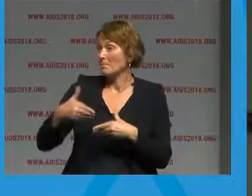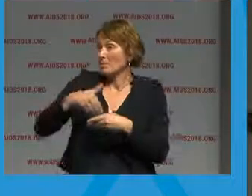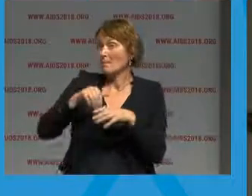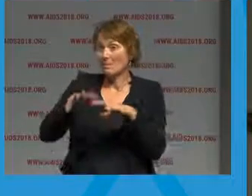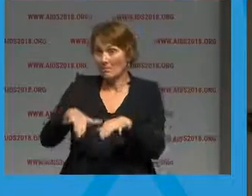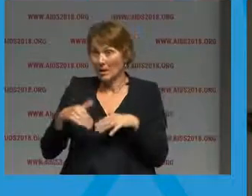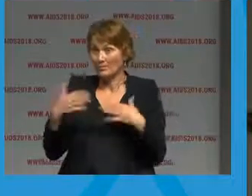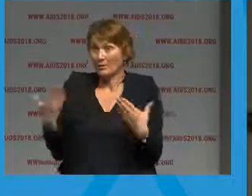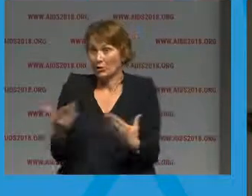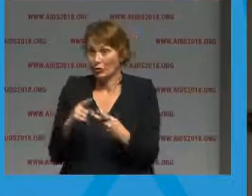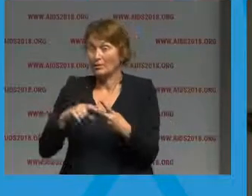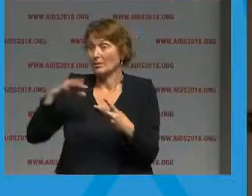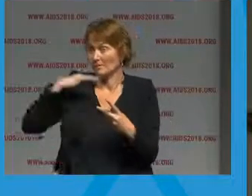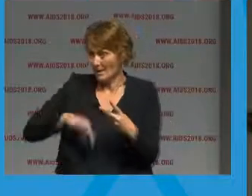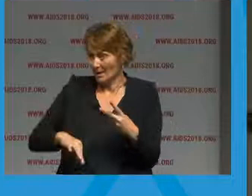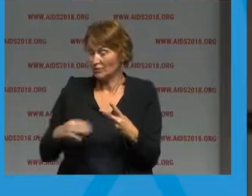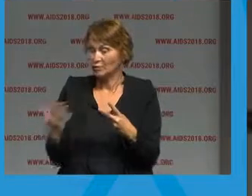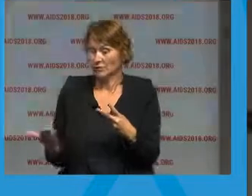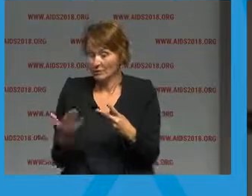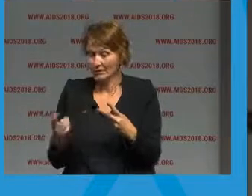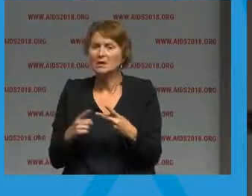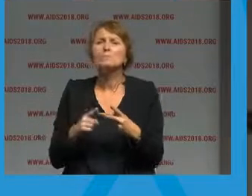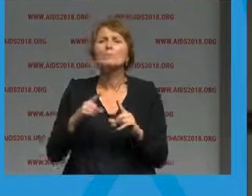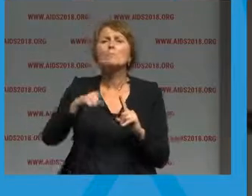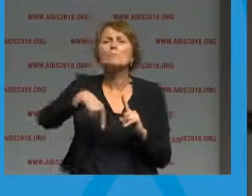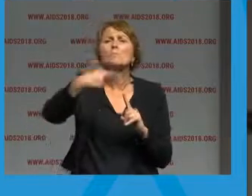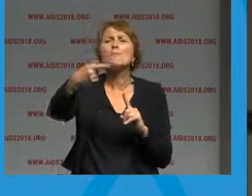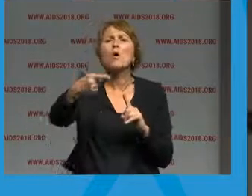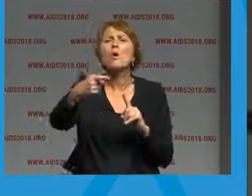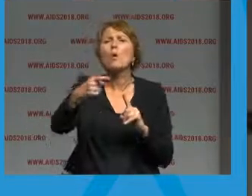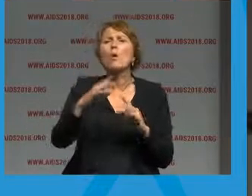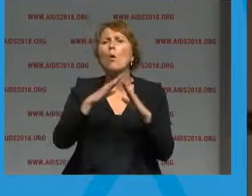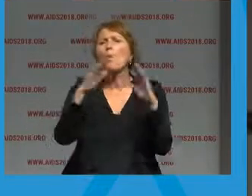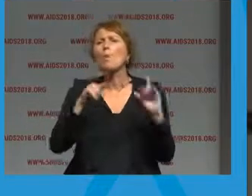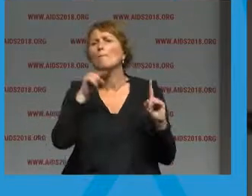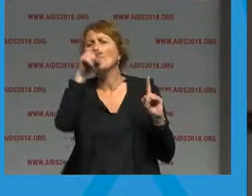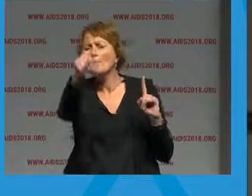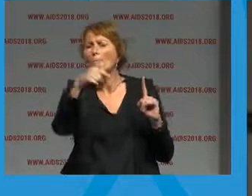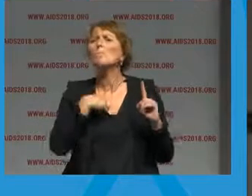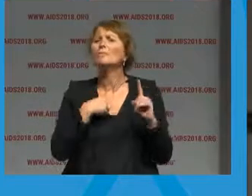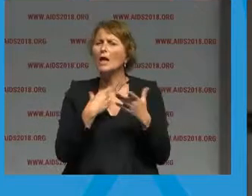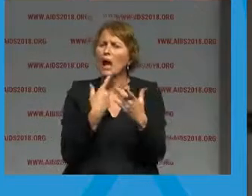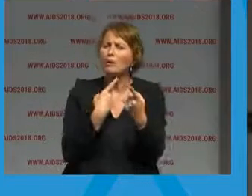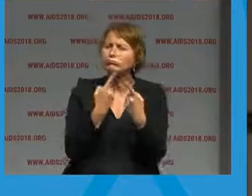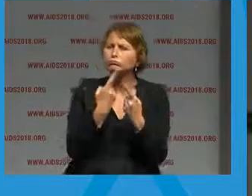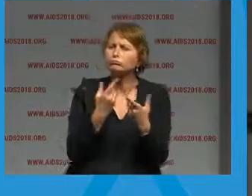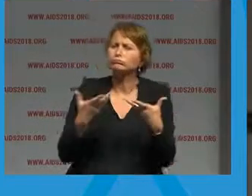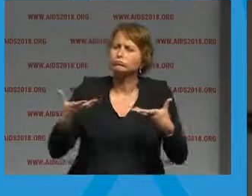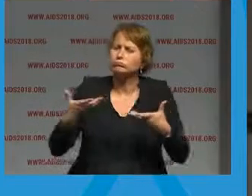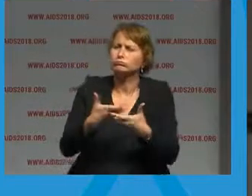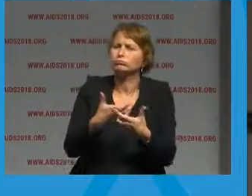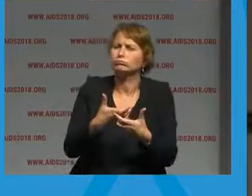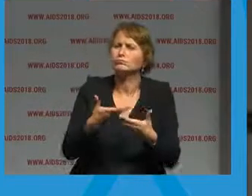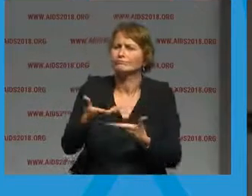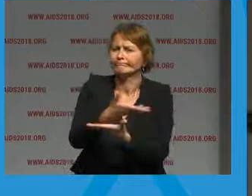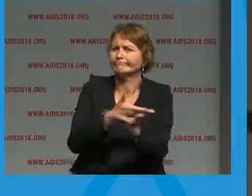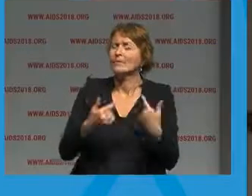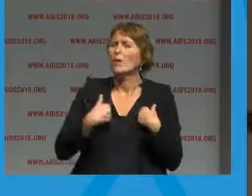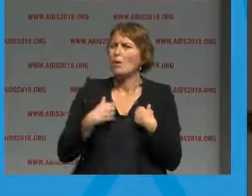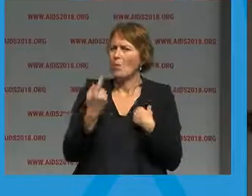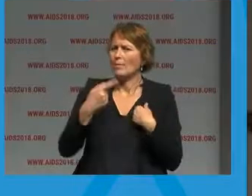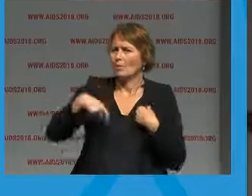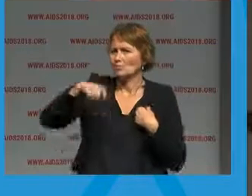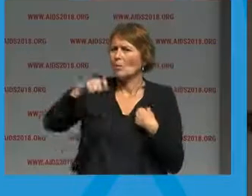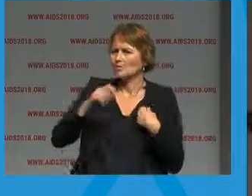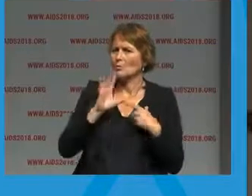ministry are here. When you go back home, I hope we can work together to ensure that our president is also one of those people that take part at the TB